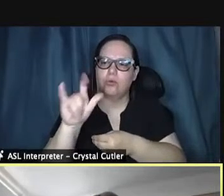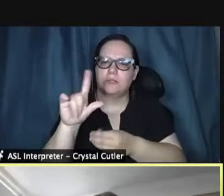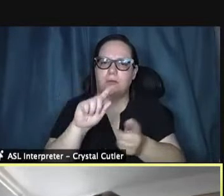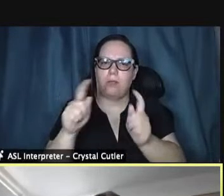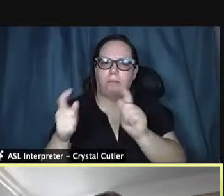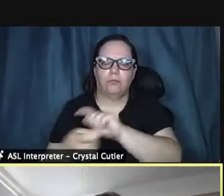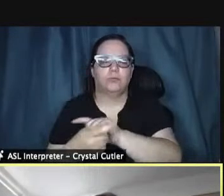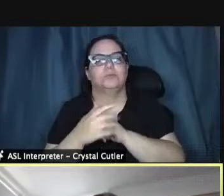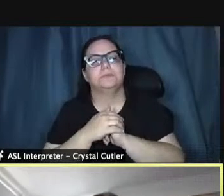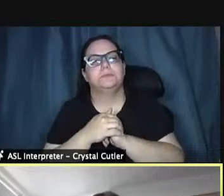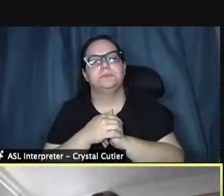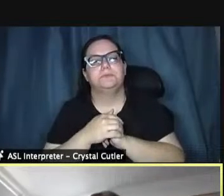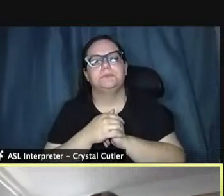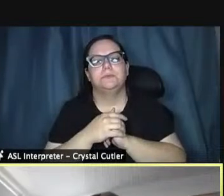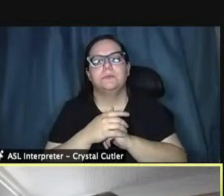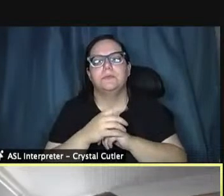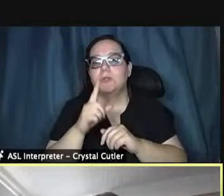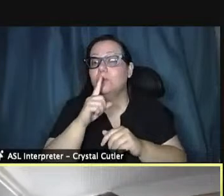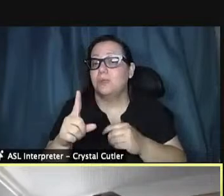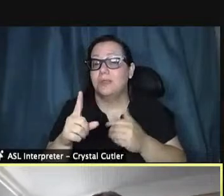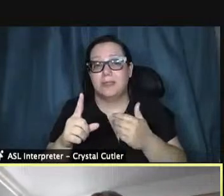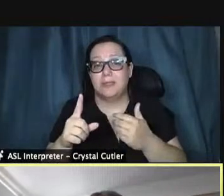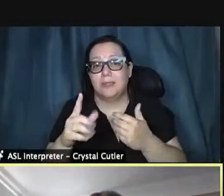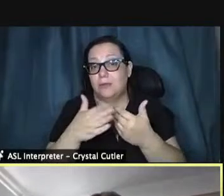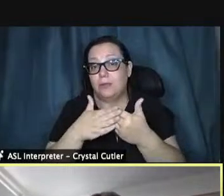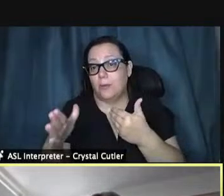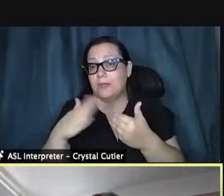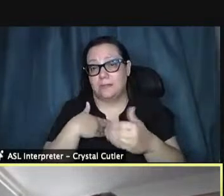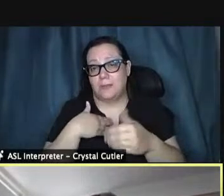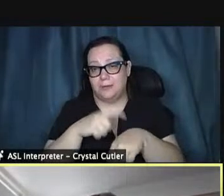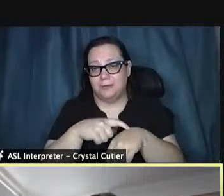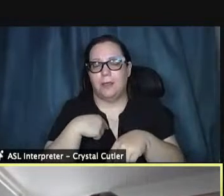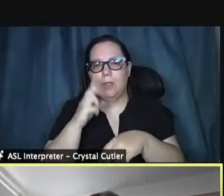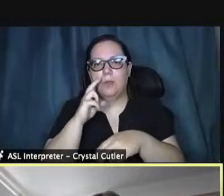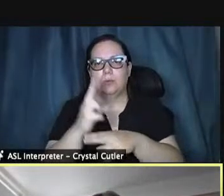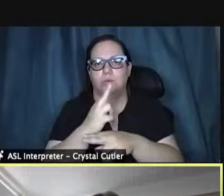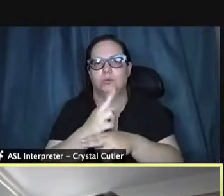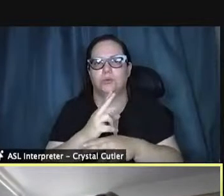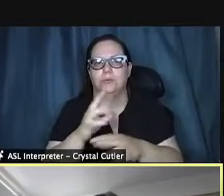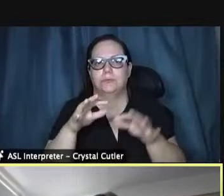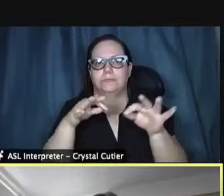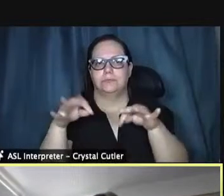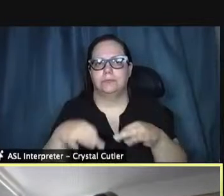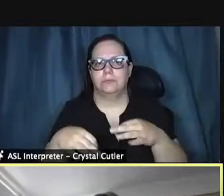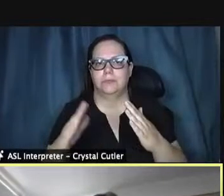So I'll take the remainder of my time to talk about the top 5